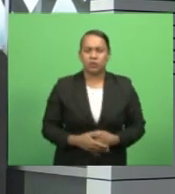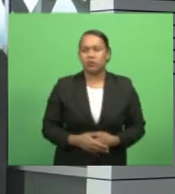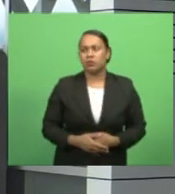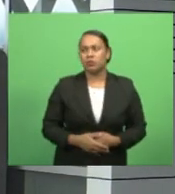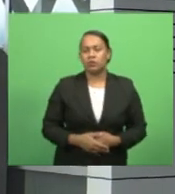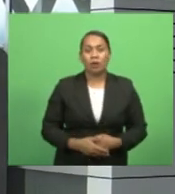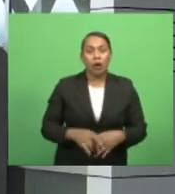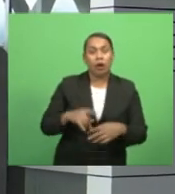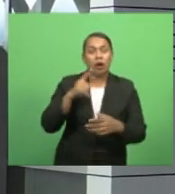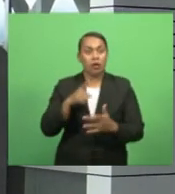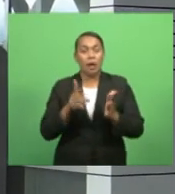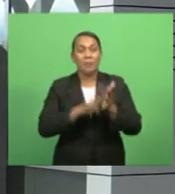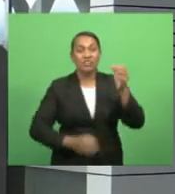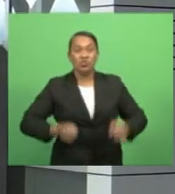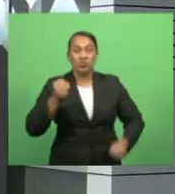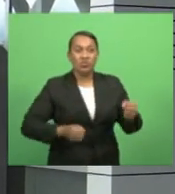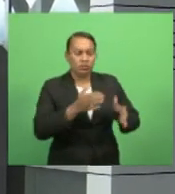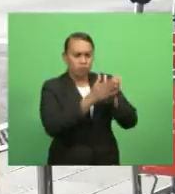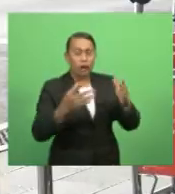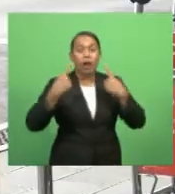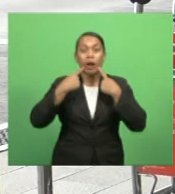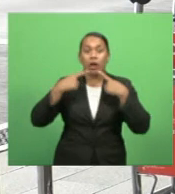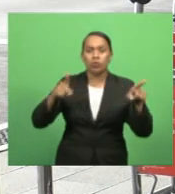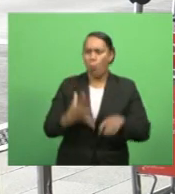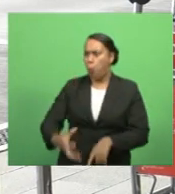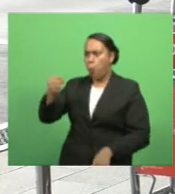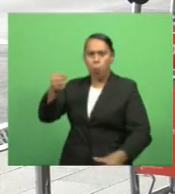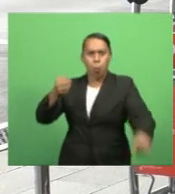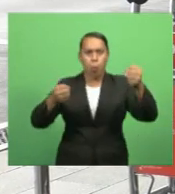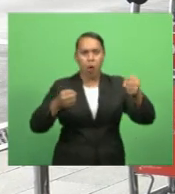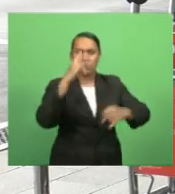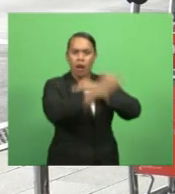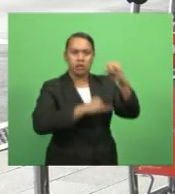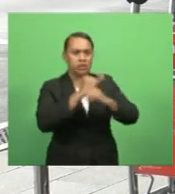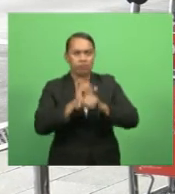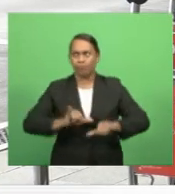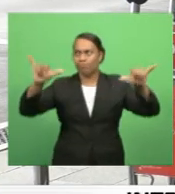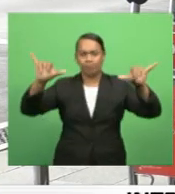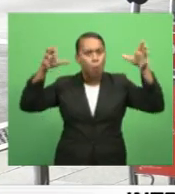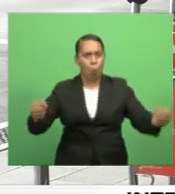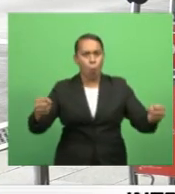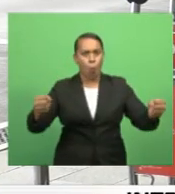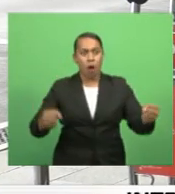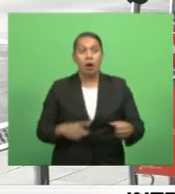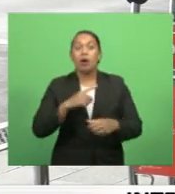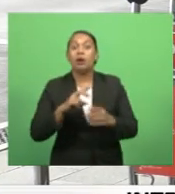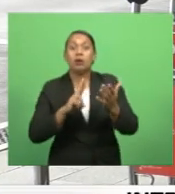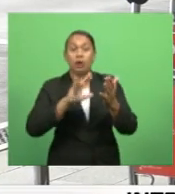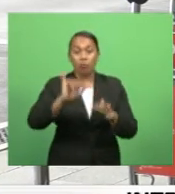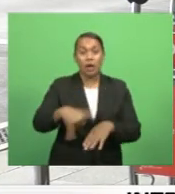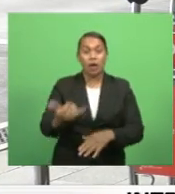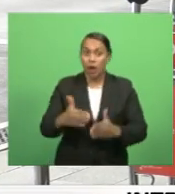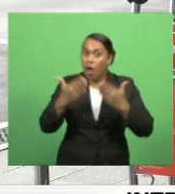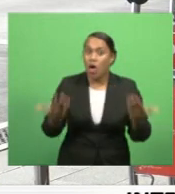airline announced suspension of international flights until 31st May. Chief Executive Andre Filion has cautioned that even with